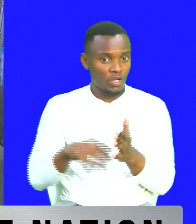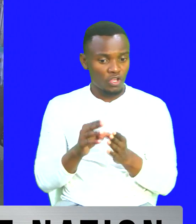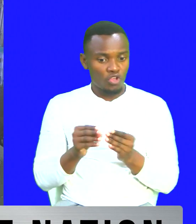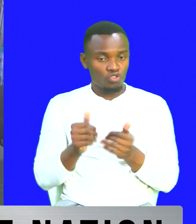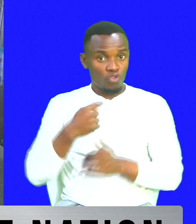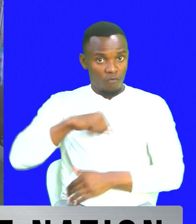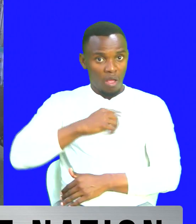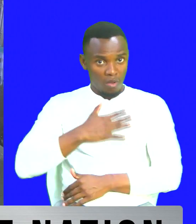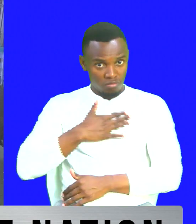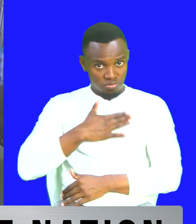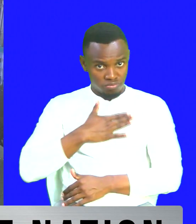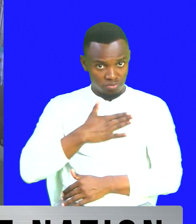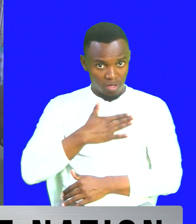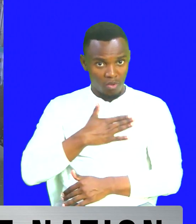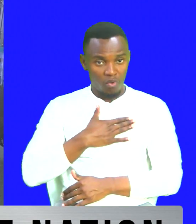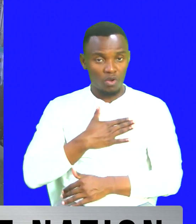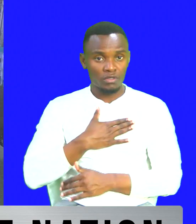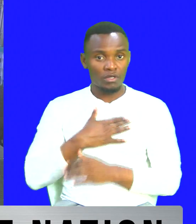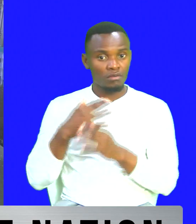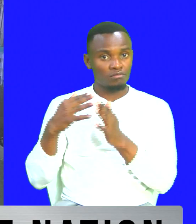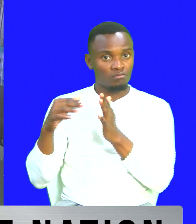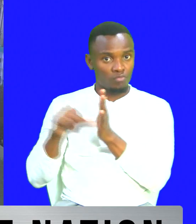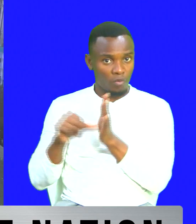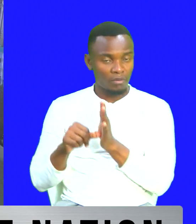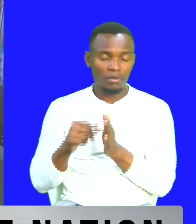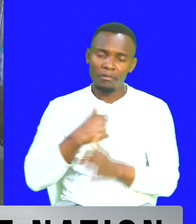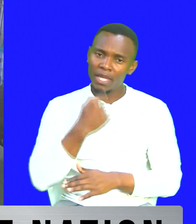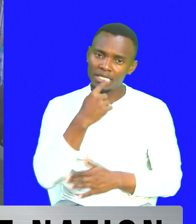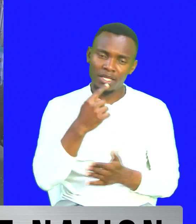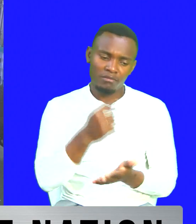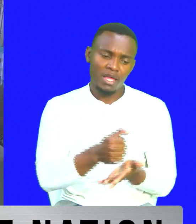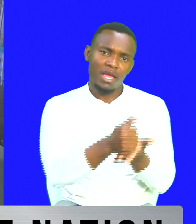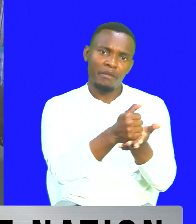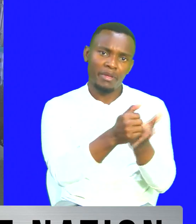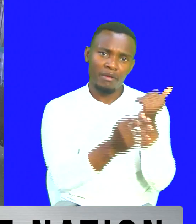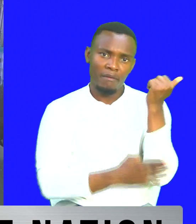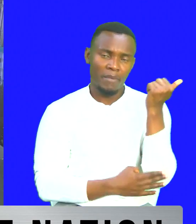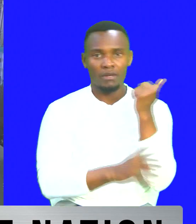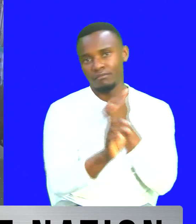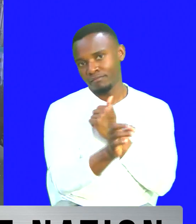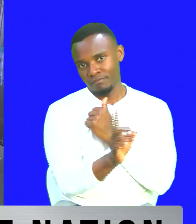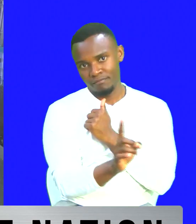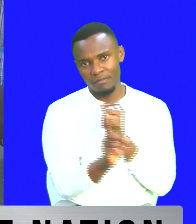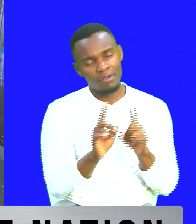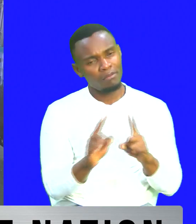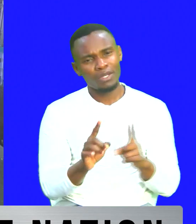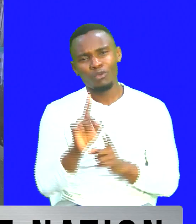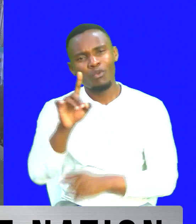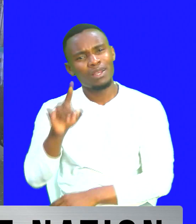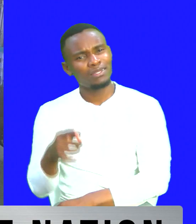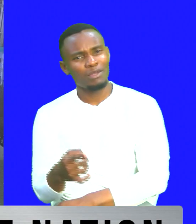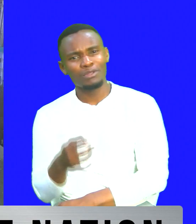issues. Sisemi kusaidia ni vibaya, but seriously, Jonah, 1,000